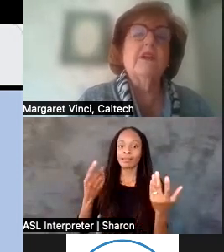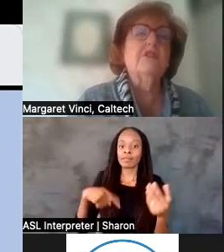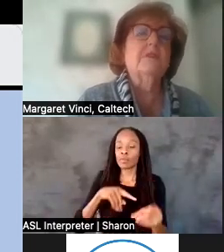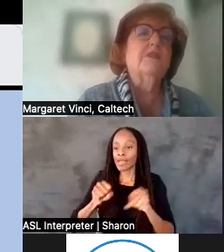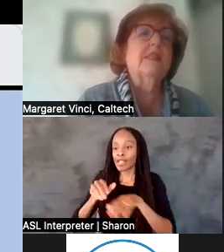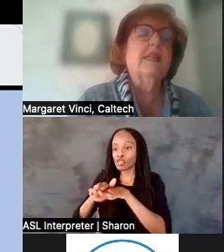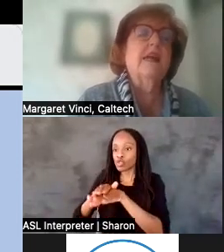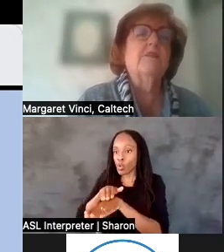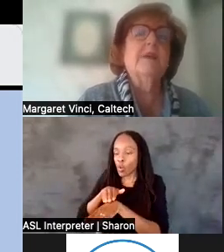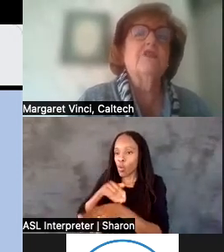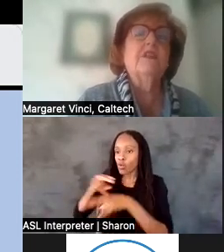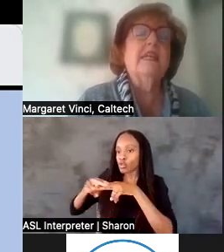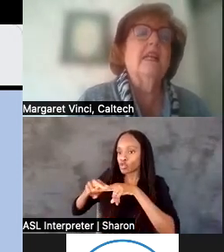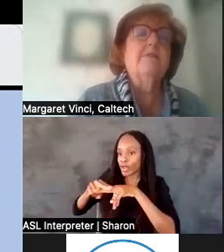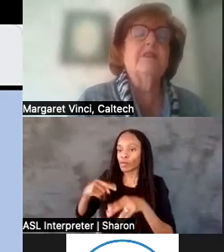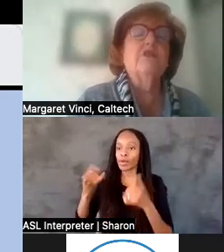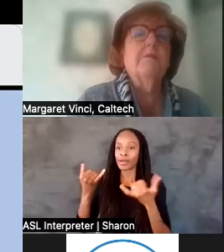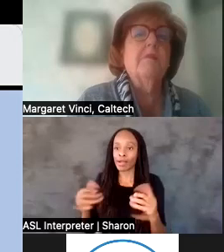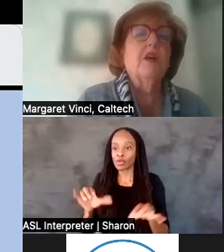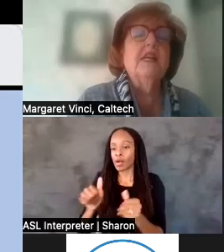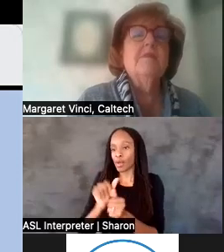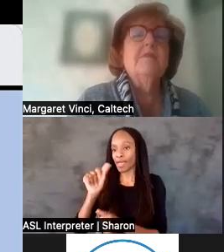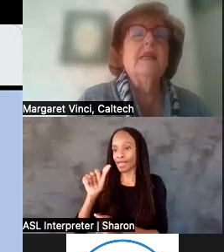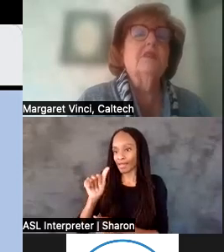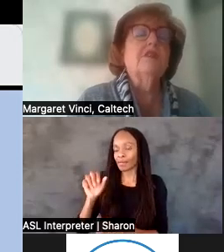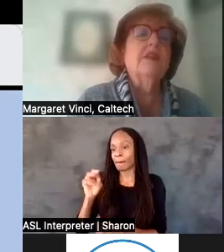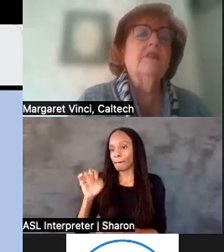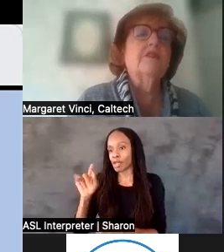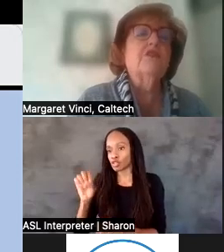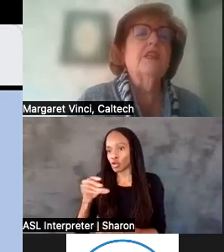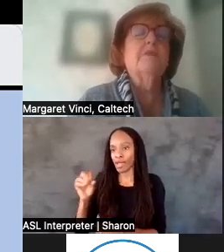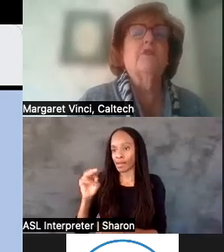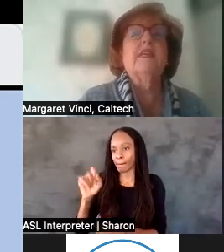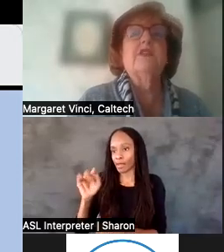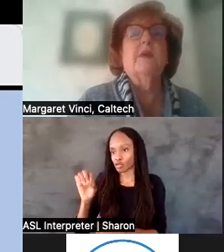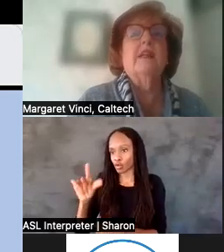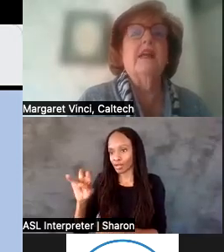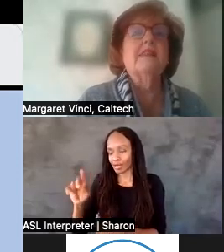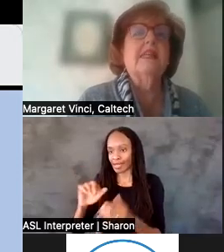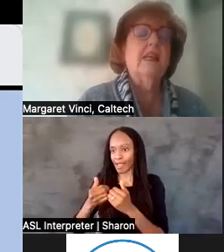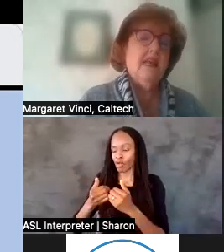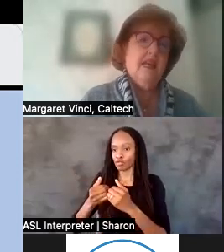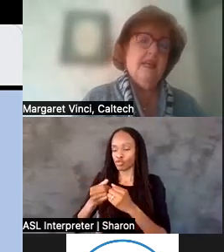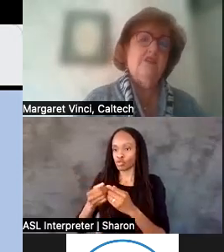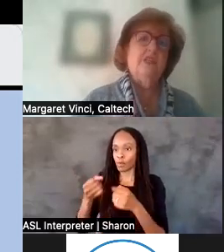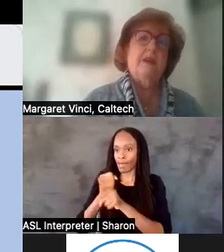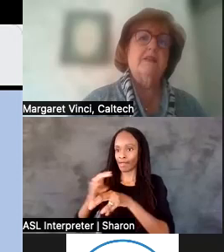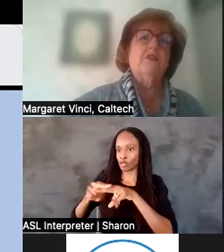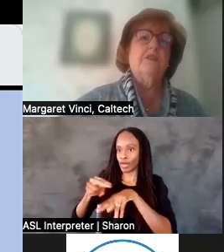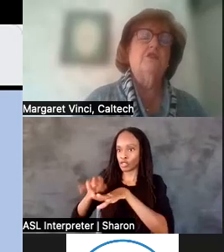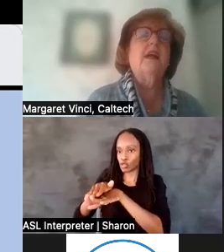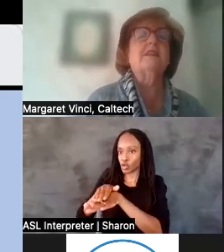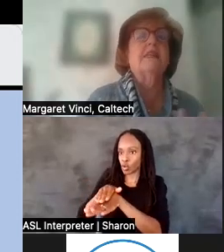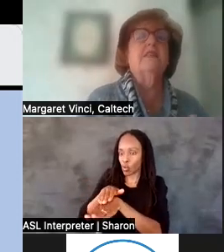down trains. We're doing that now with Metrolink, LA Metro, and BART, being able to slow down those trains before they derail. As the energy